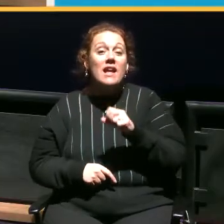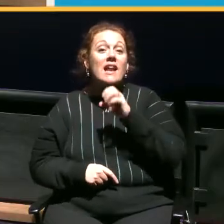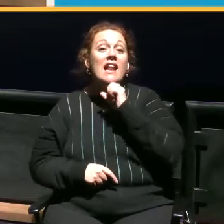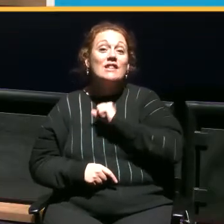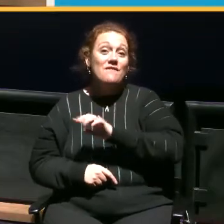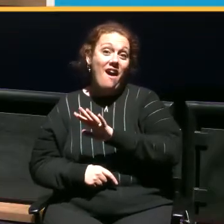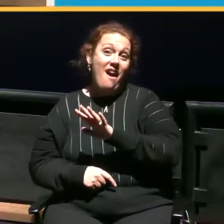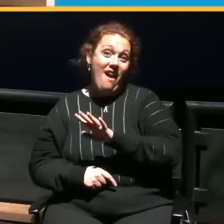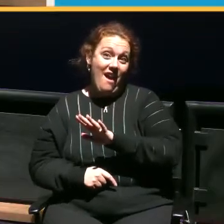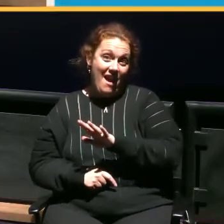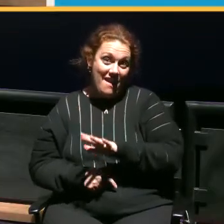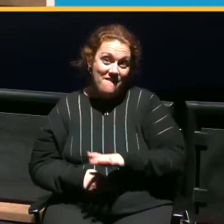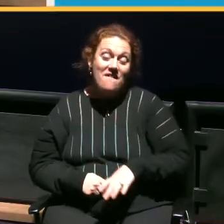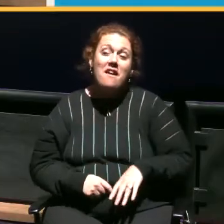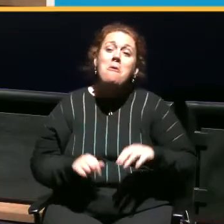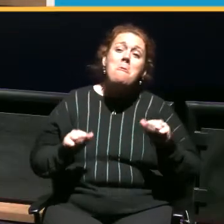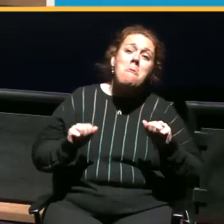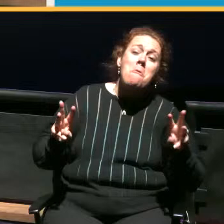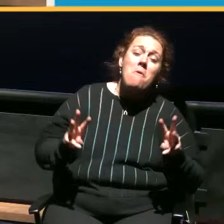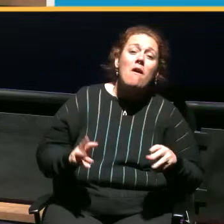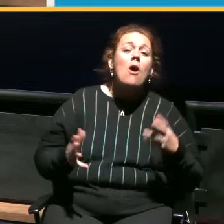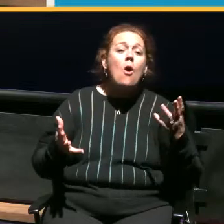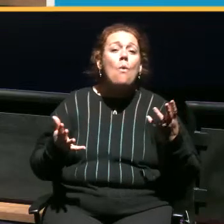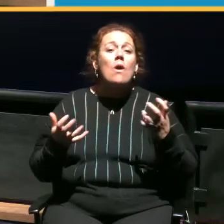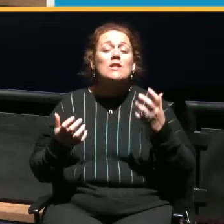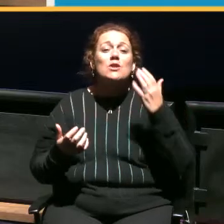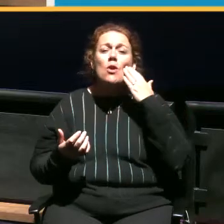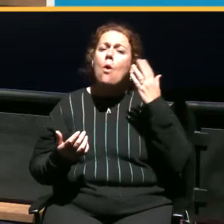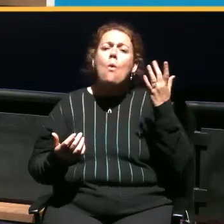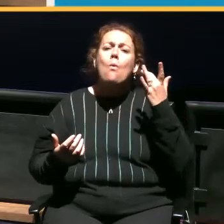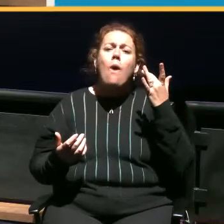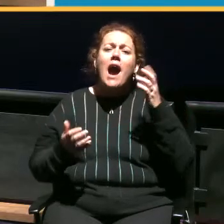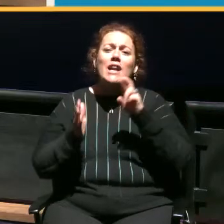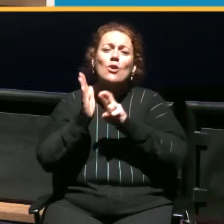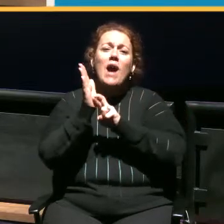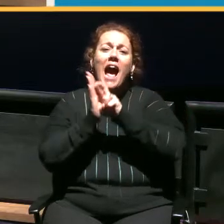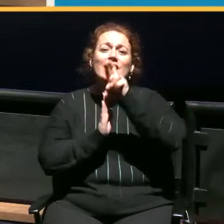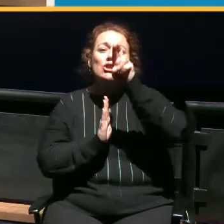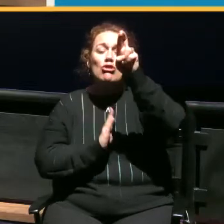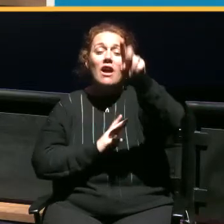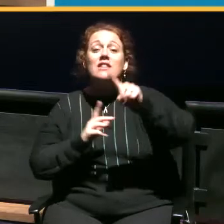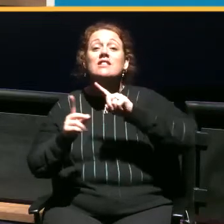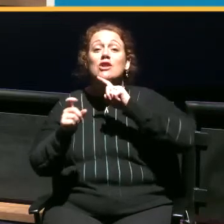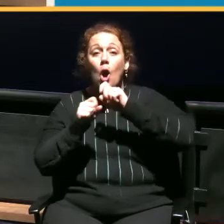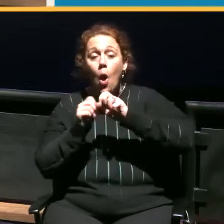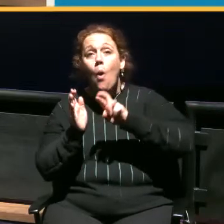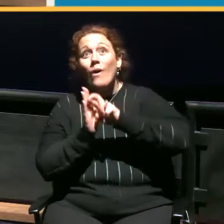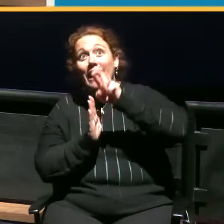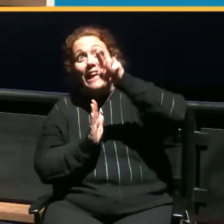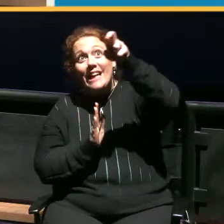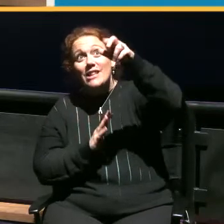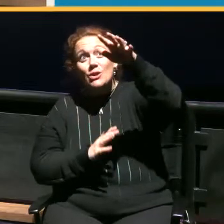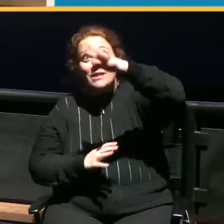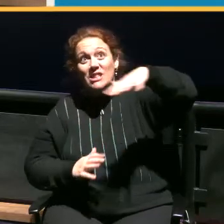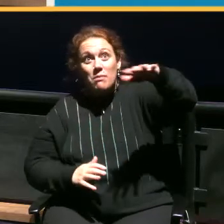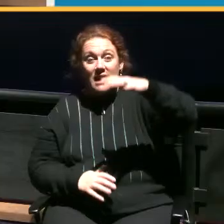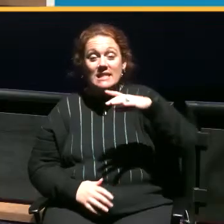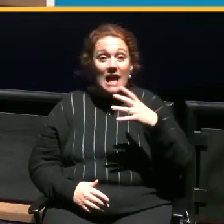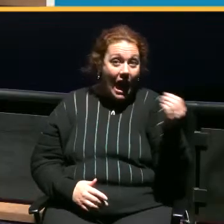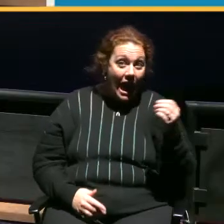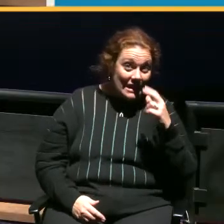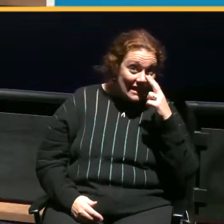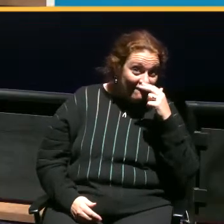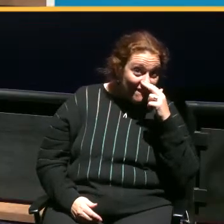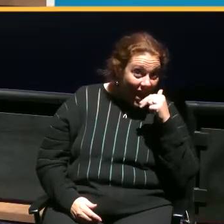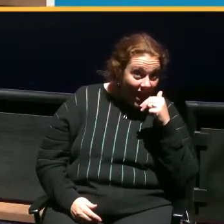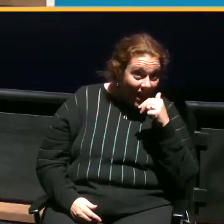years old, and she wants to know, why do astronauts go into space? Why do astronauts go into space? And is it any fun?